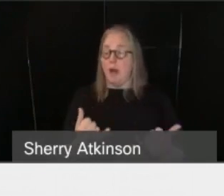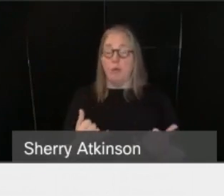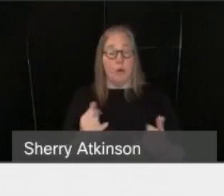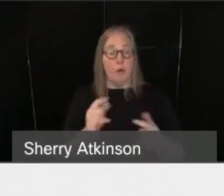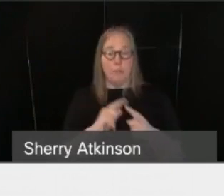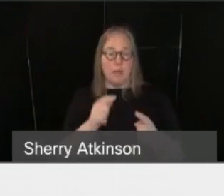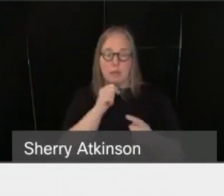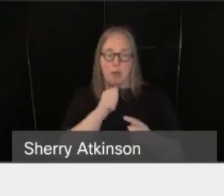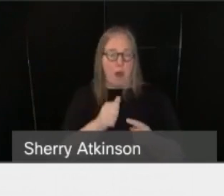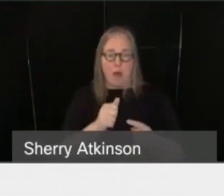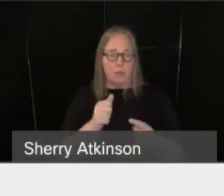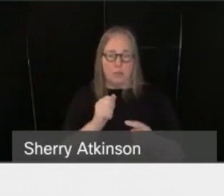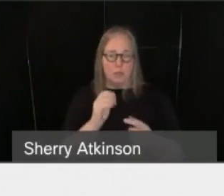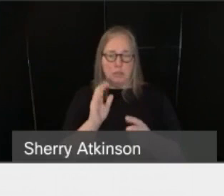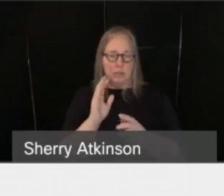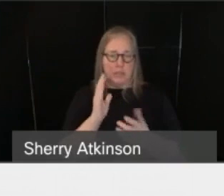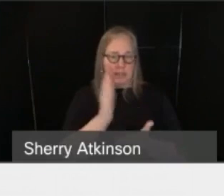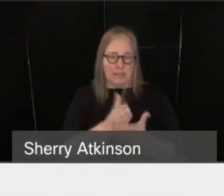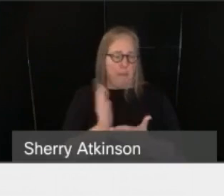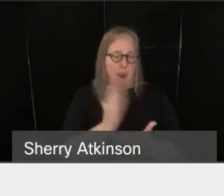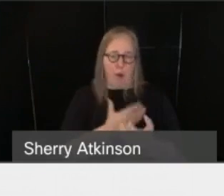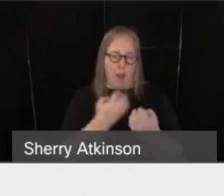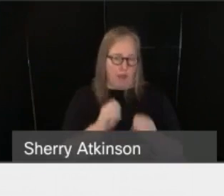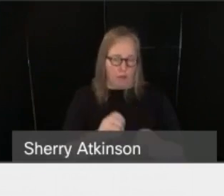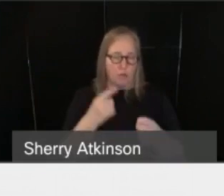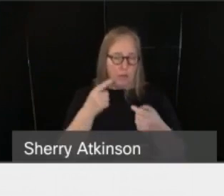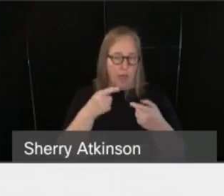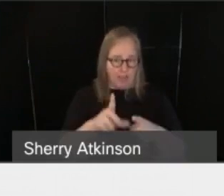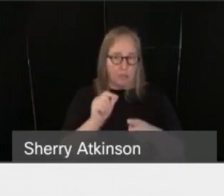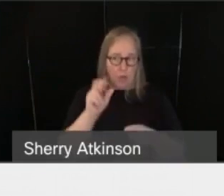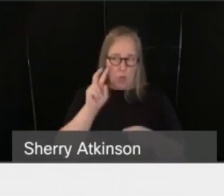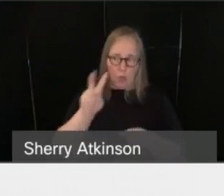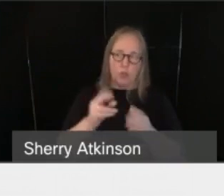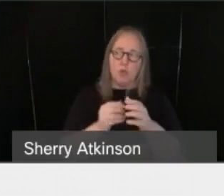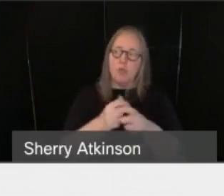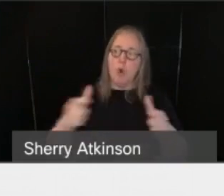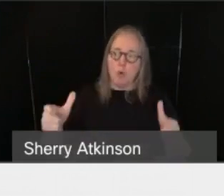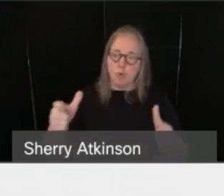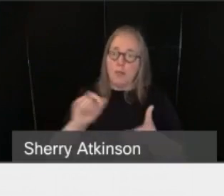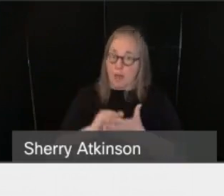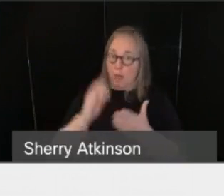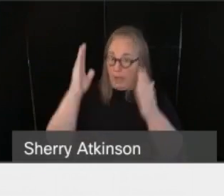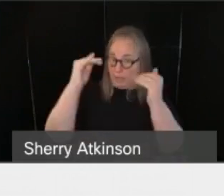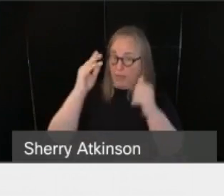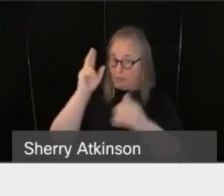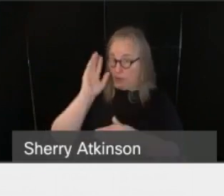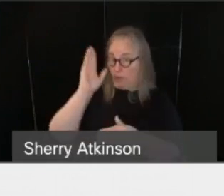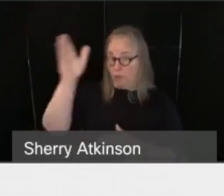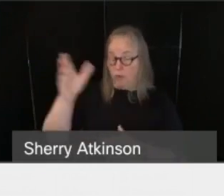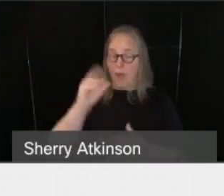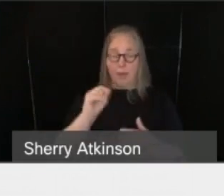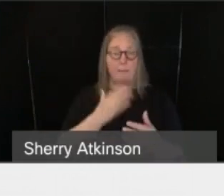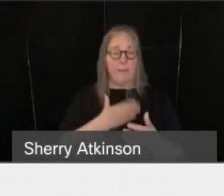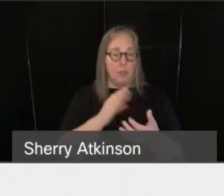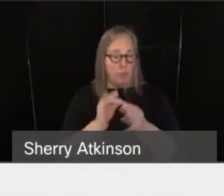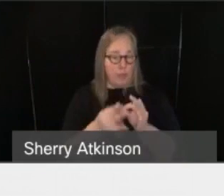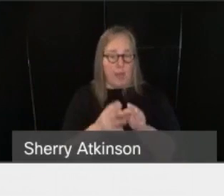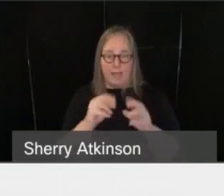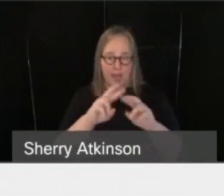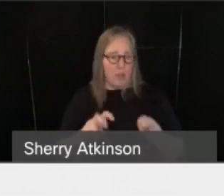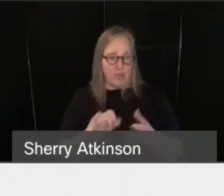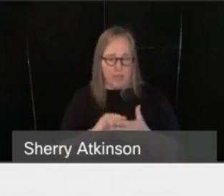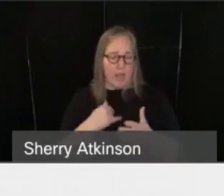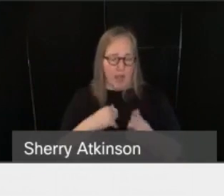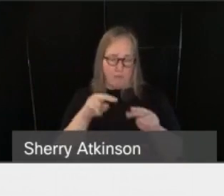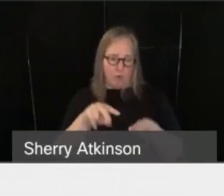look at the growth that's going to come down the pipeline, and my interpretation and analysis that I view this as an elastic